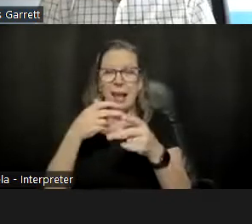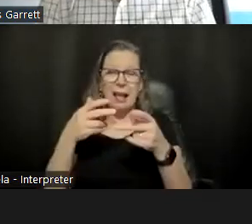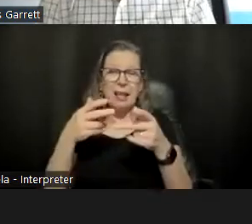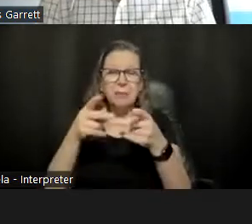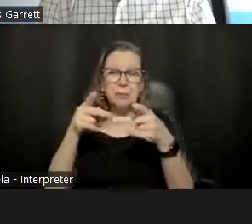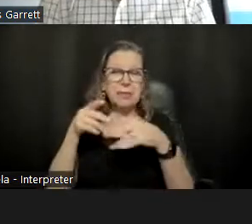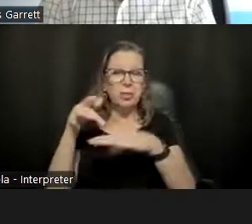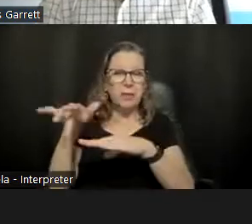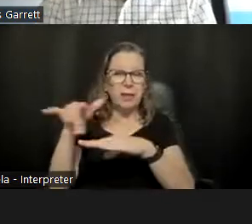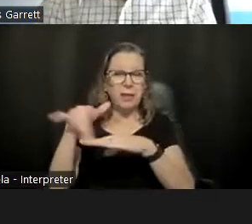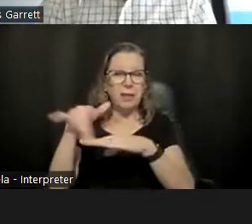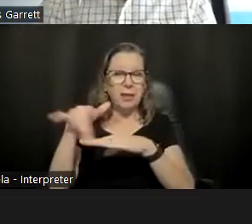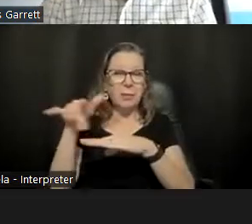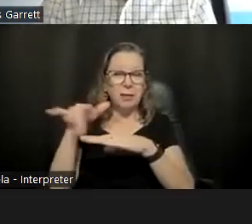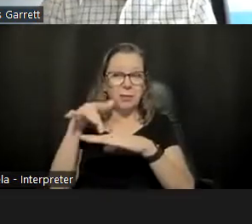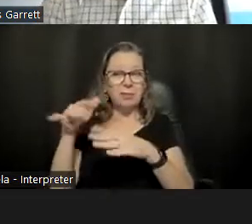for